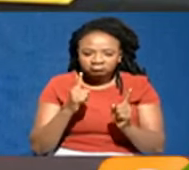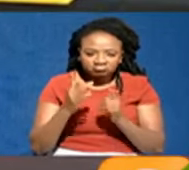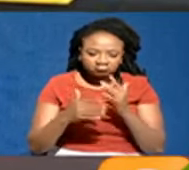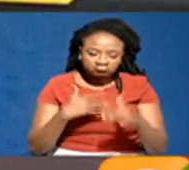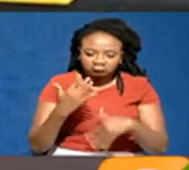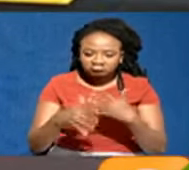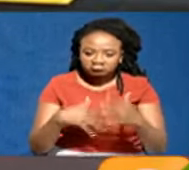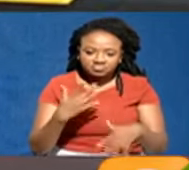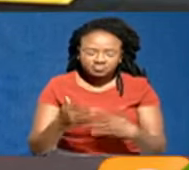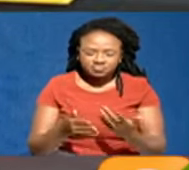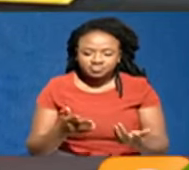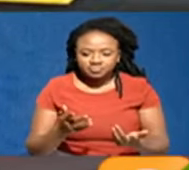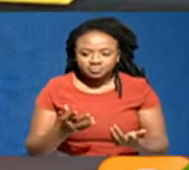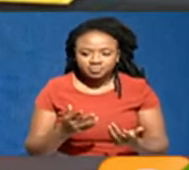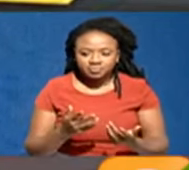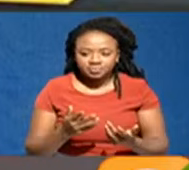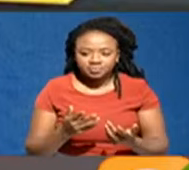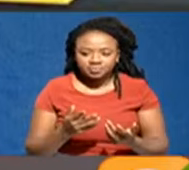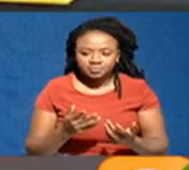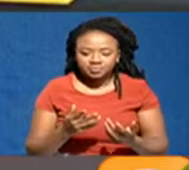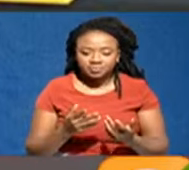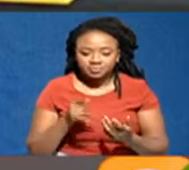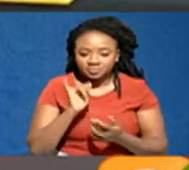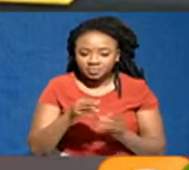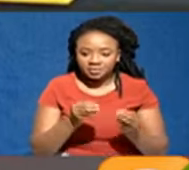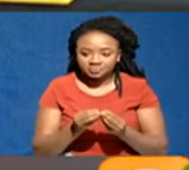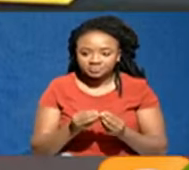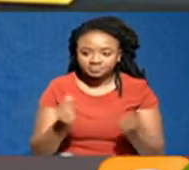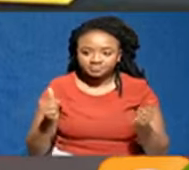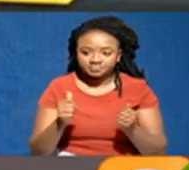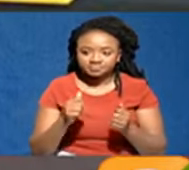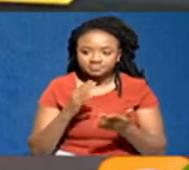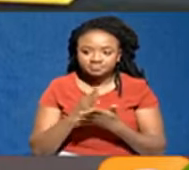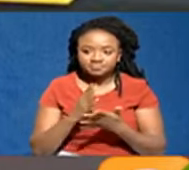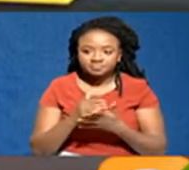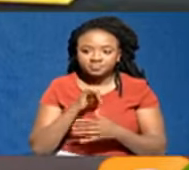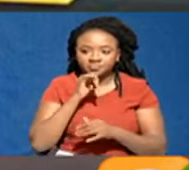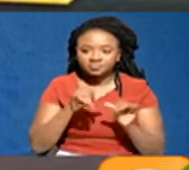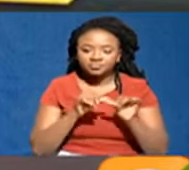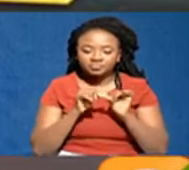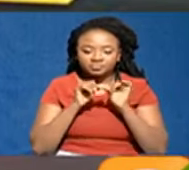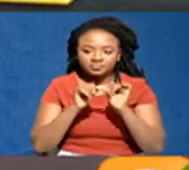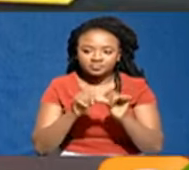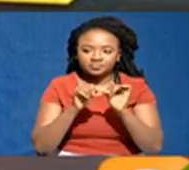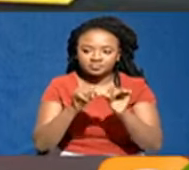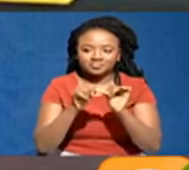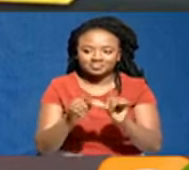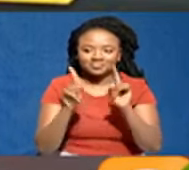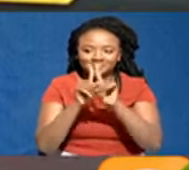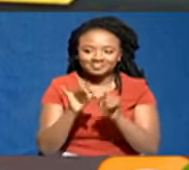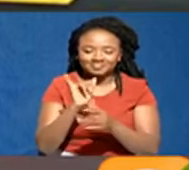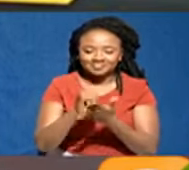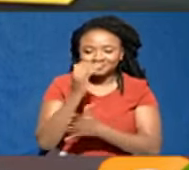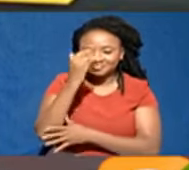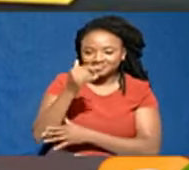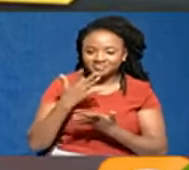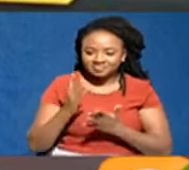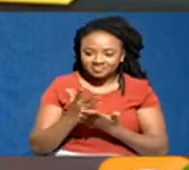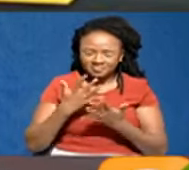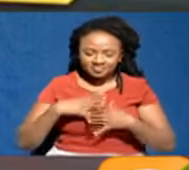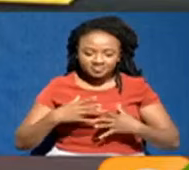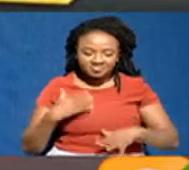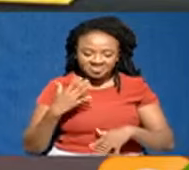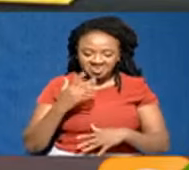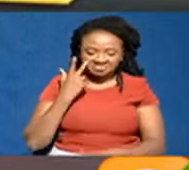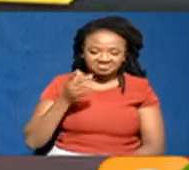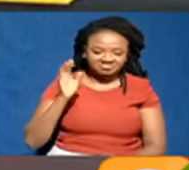implementation of that particular intervention was probably not very sustainable, and perhaps that's why it stopped or people did not take